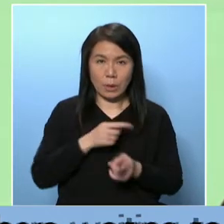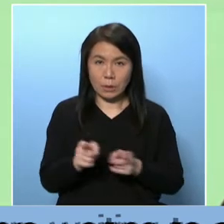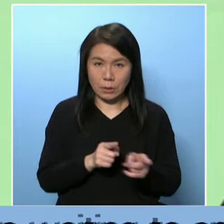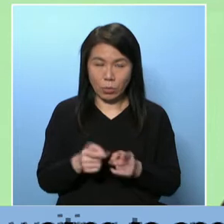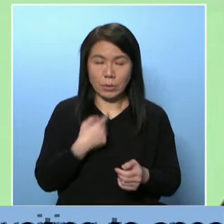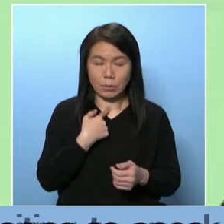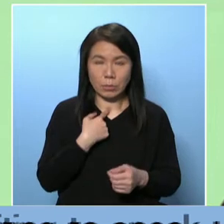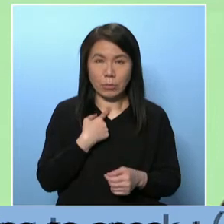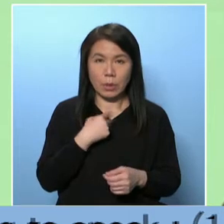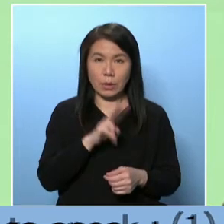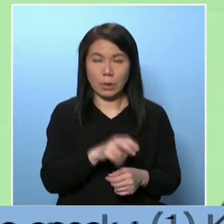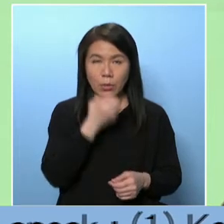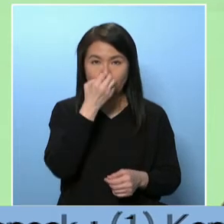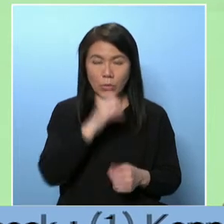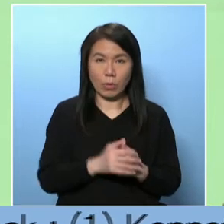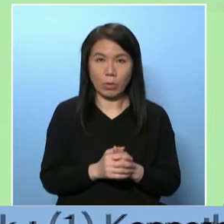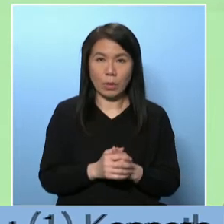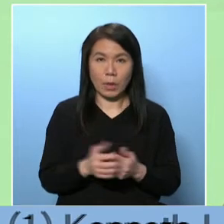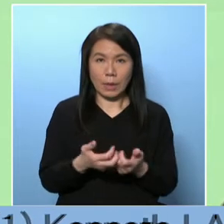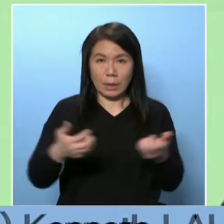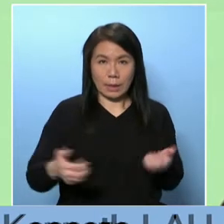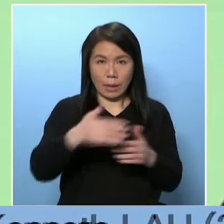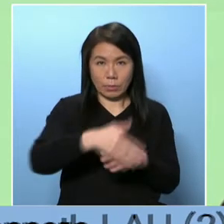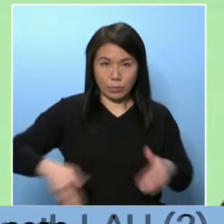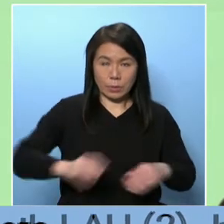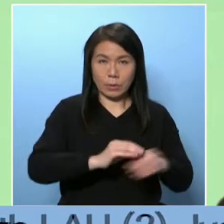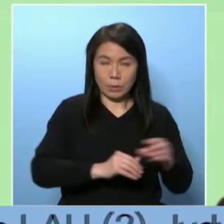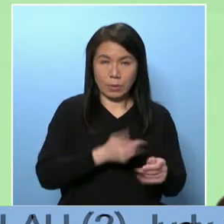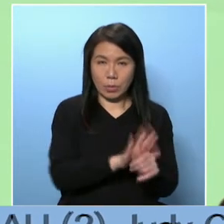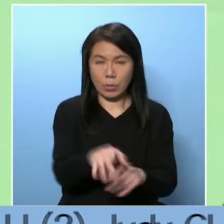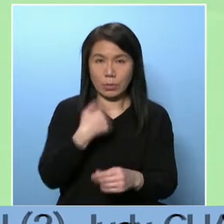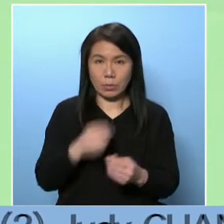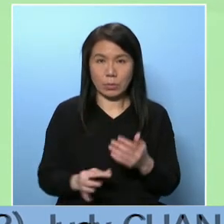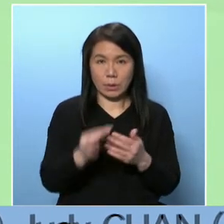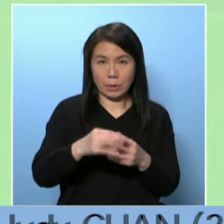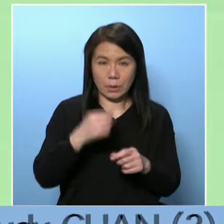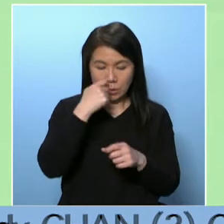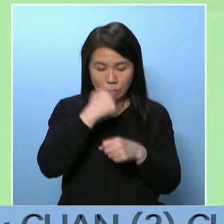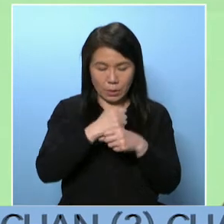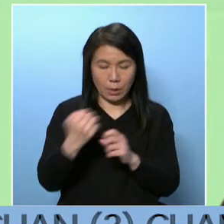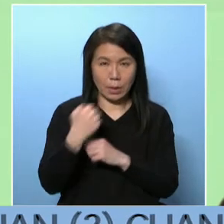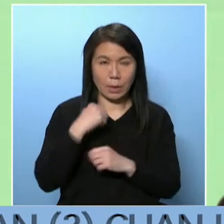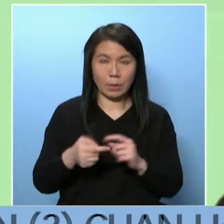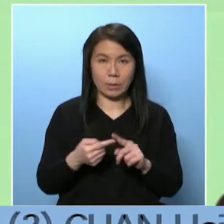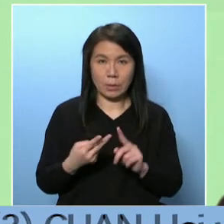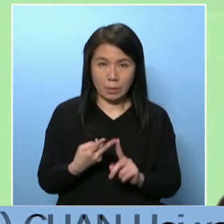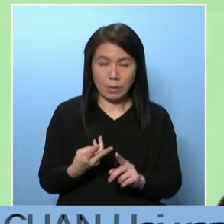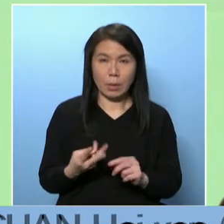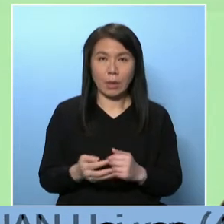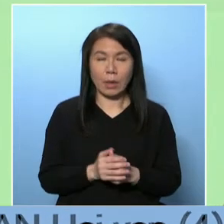for expert instruction to support Hong Kong construction of the isolation facilities, enhance our testing